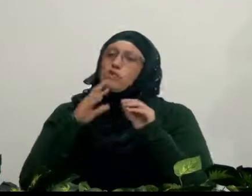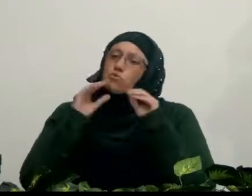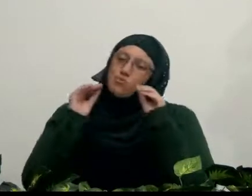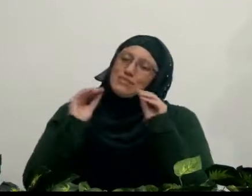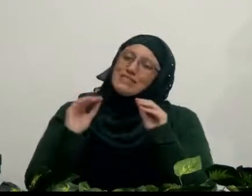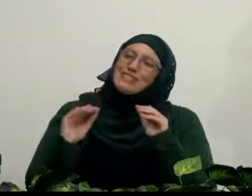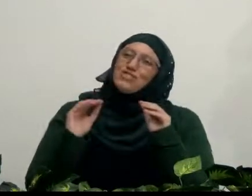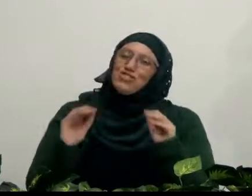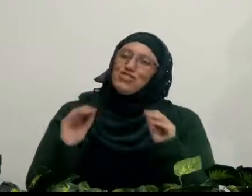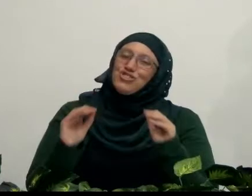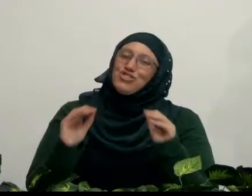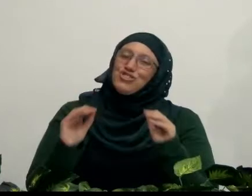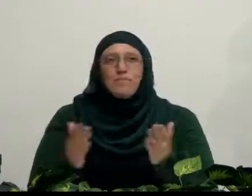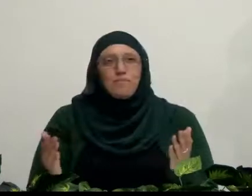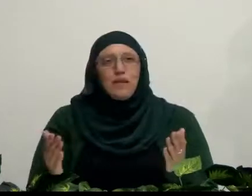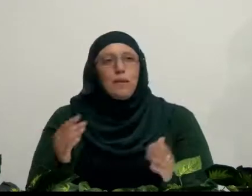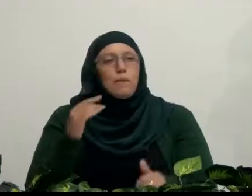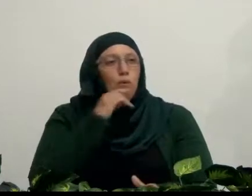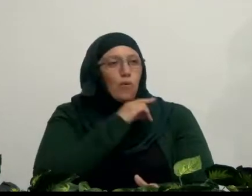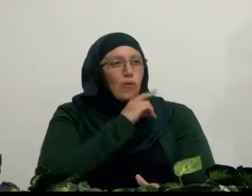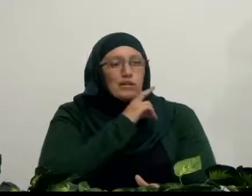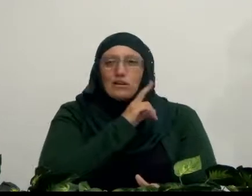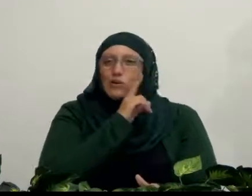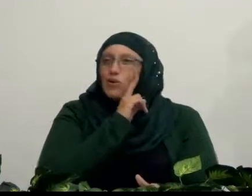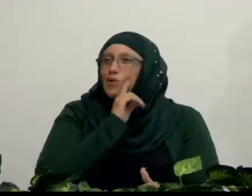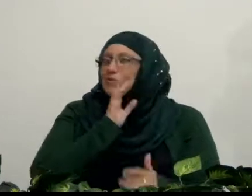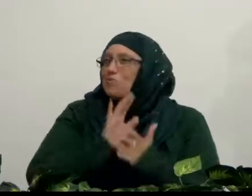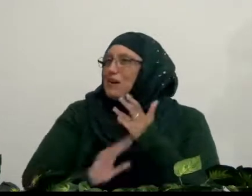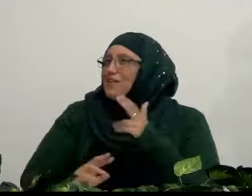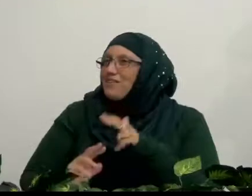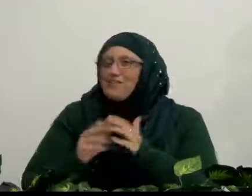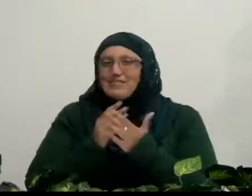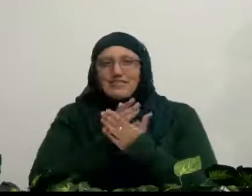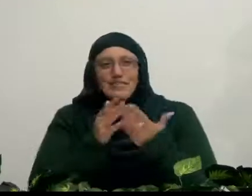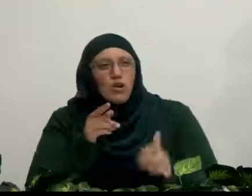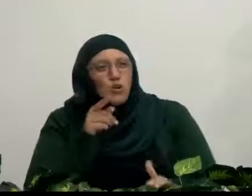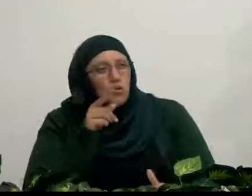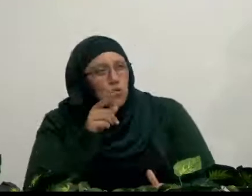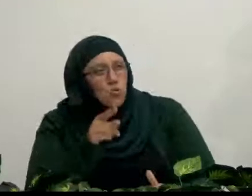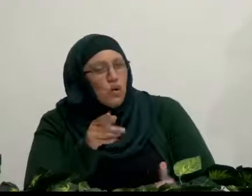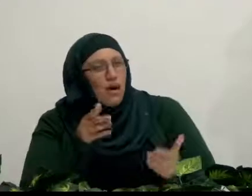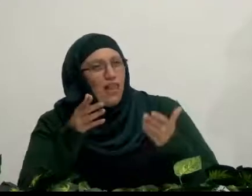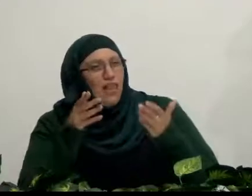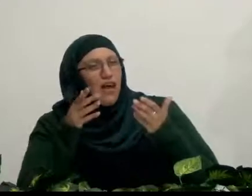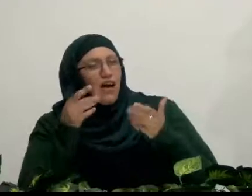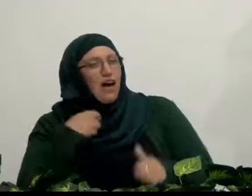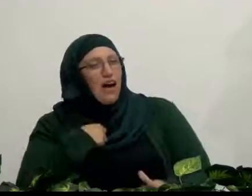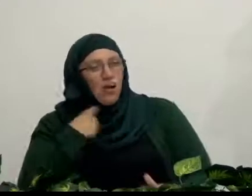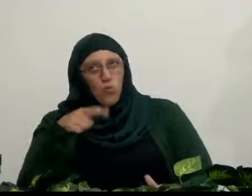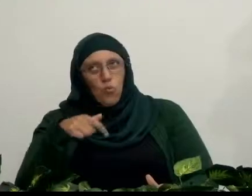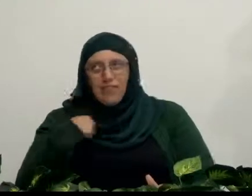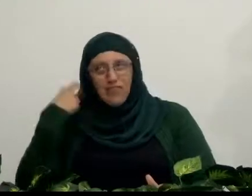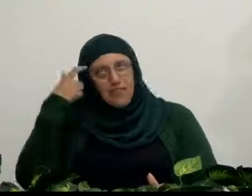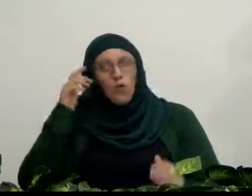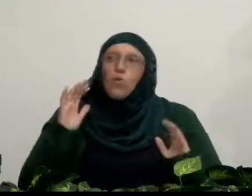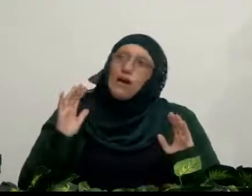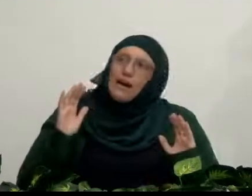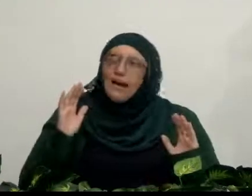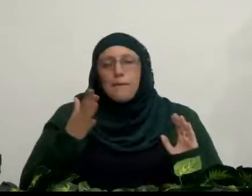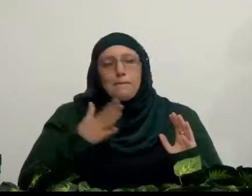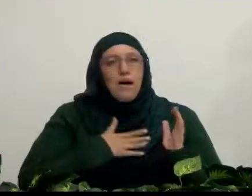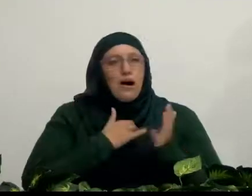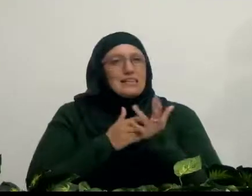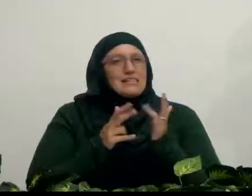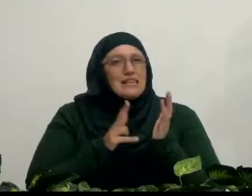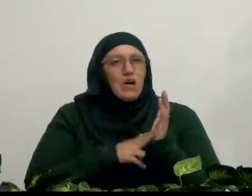message. Boys, girls, parents, so far as you and I, we think that, okay, my son has to marry only